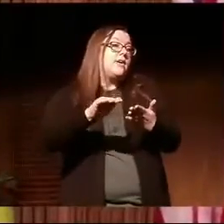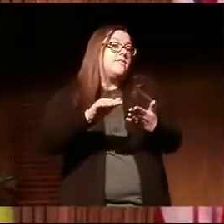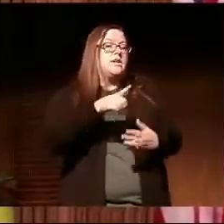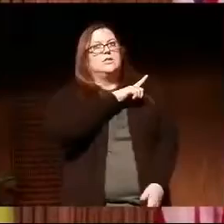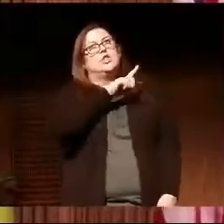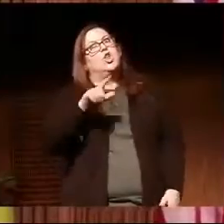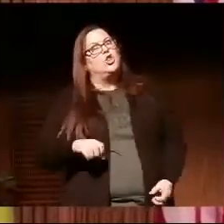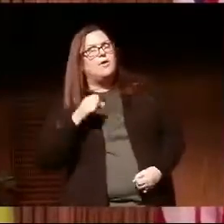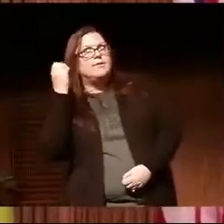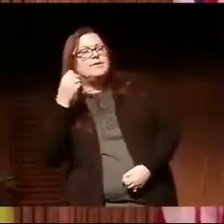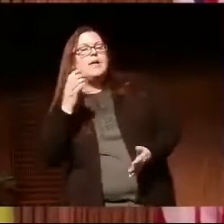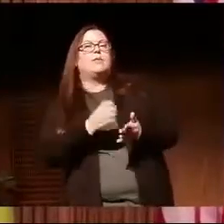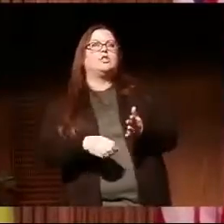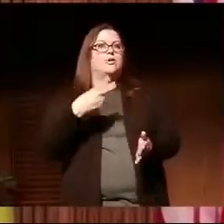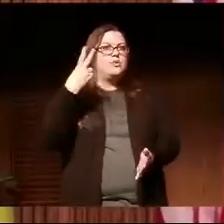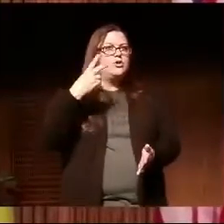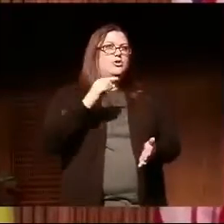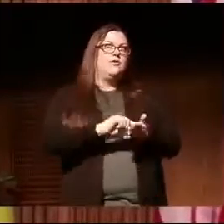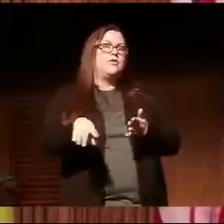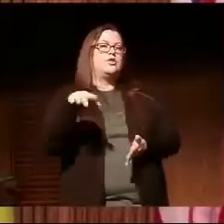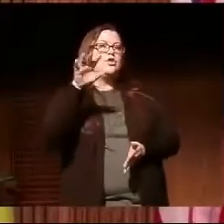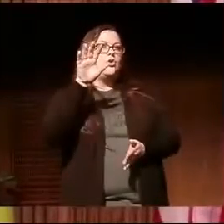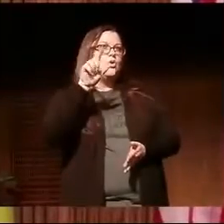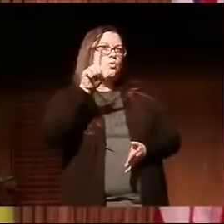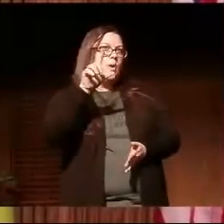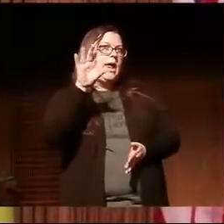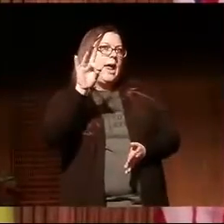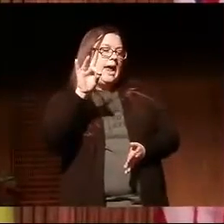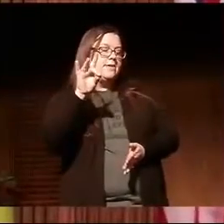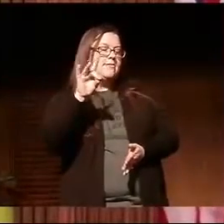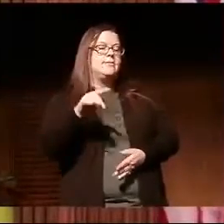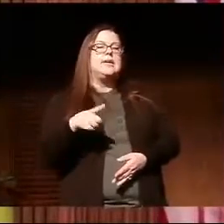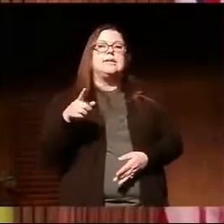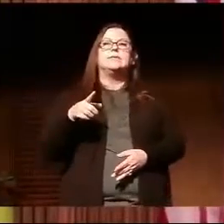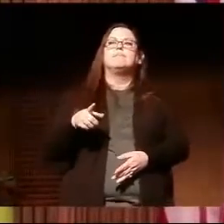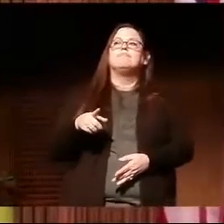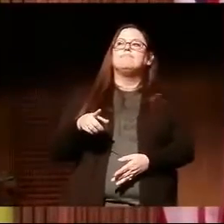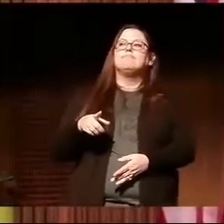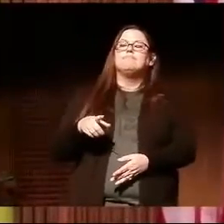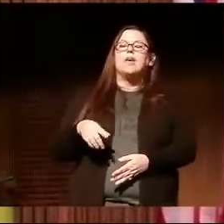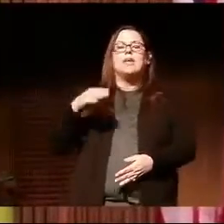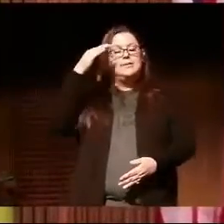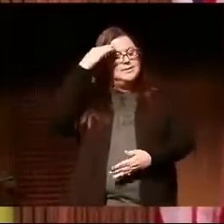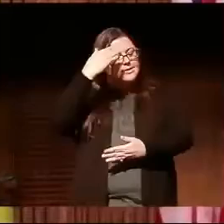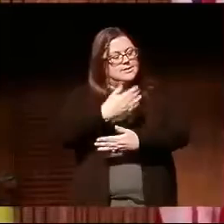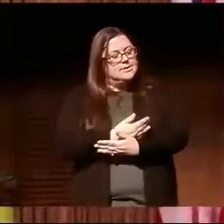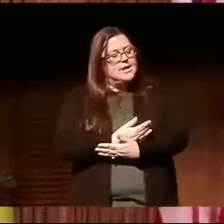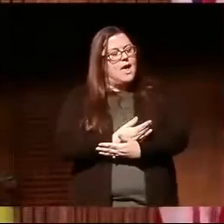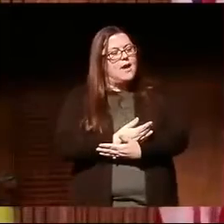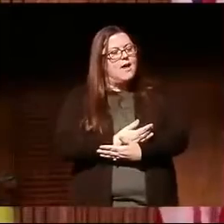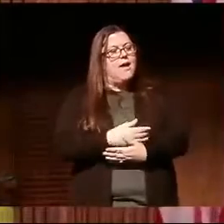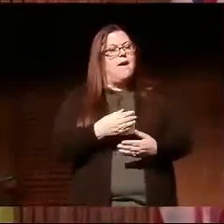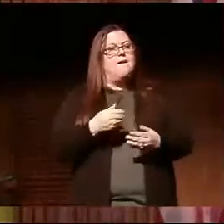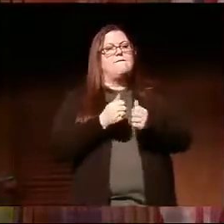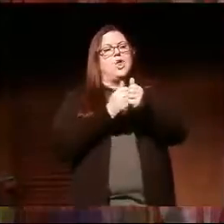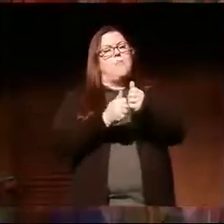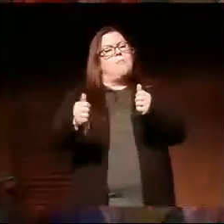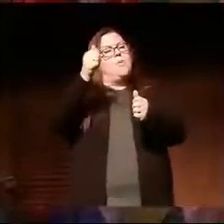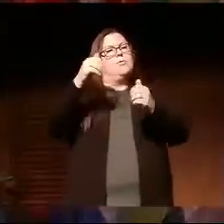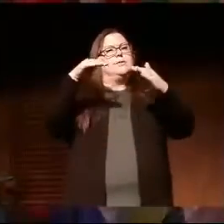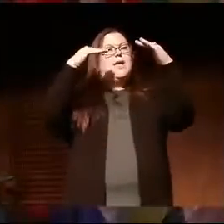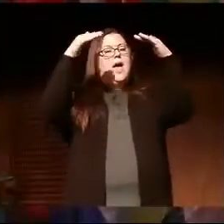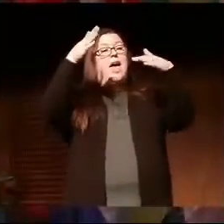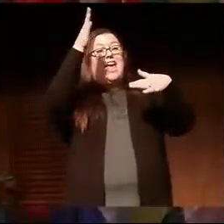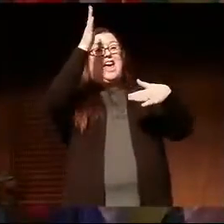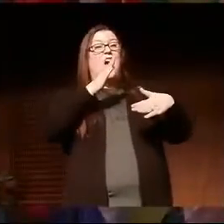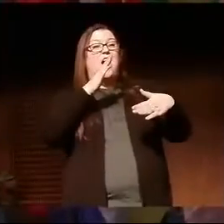in chapter 2 and verse 28. He's, get this, ready? He's Son of the Most High God, and it's demons in